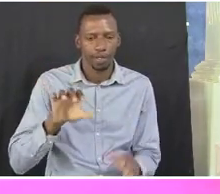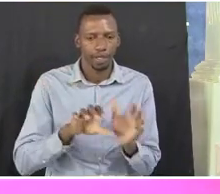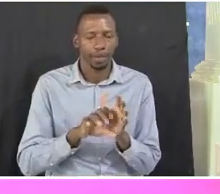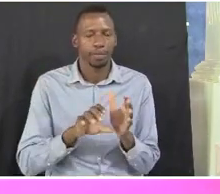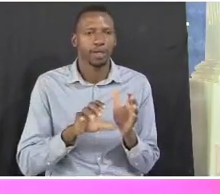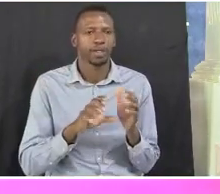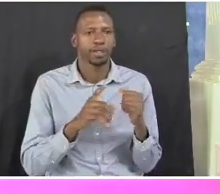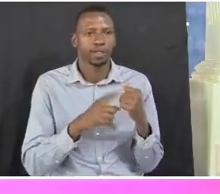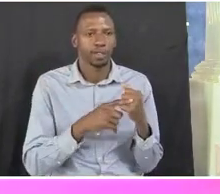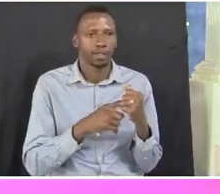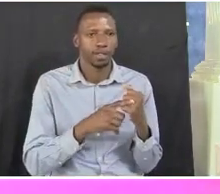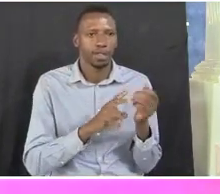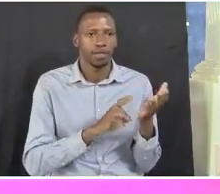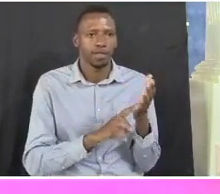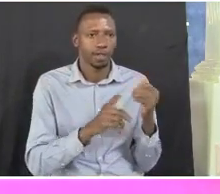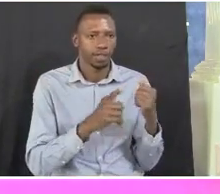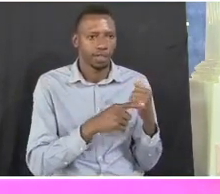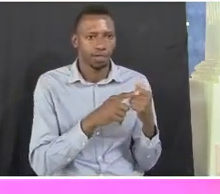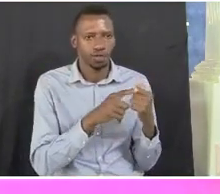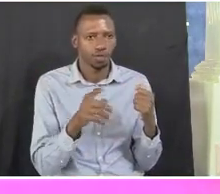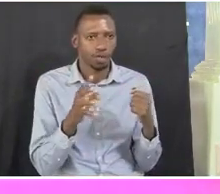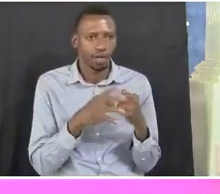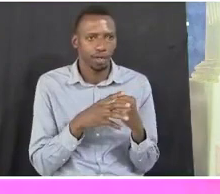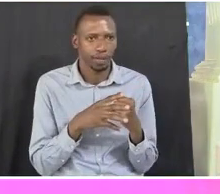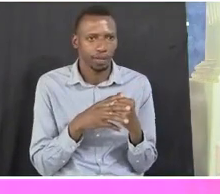9. Deuteronomy chapter 6, verse 6 to 9.